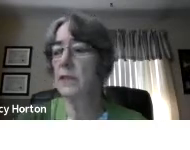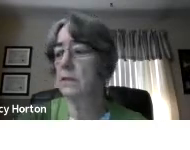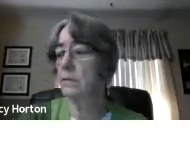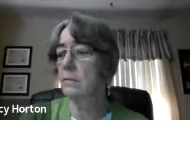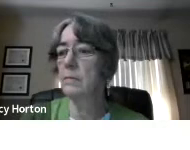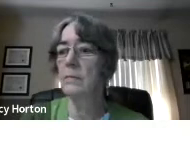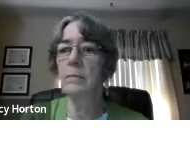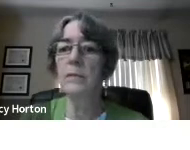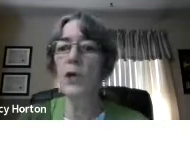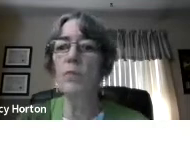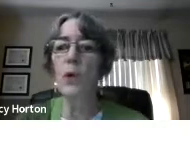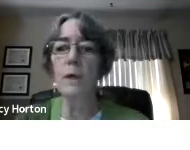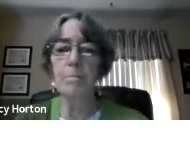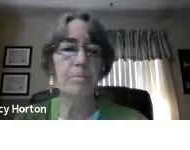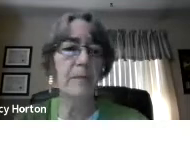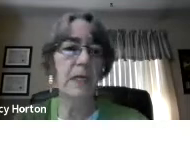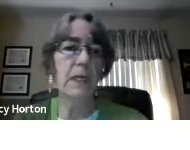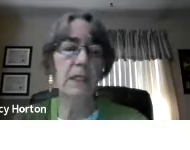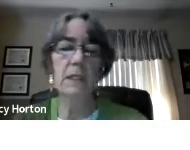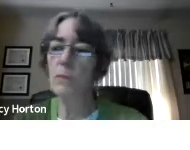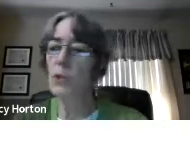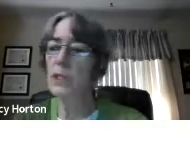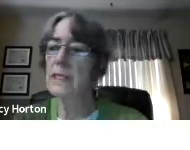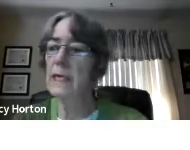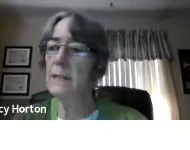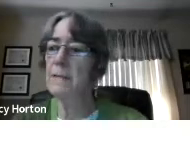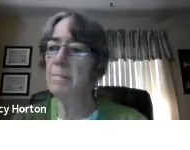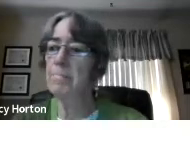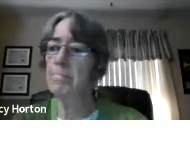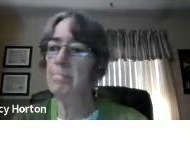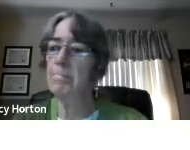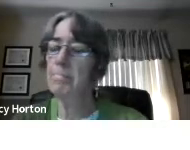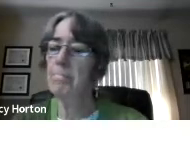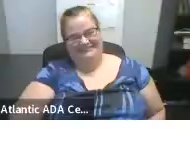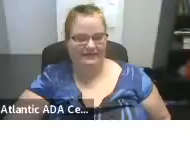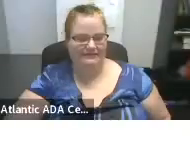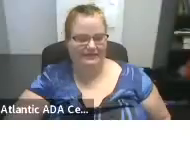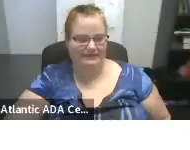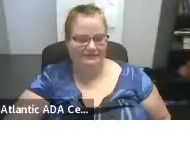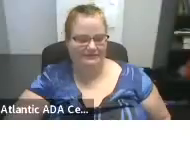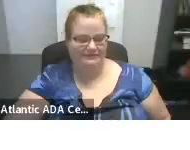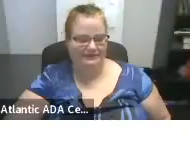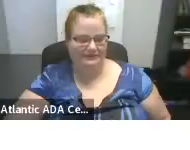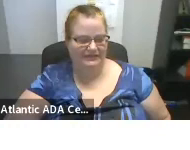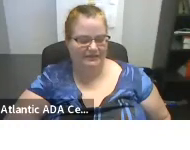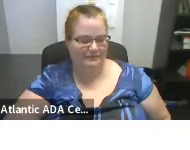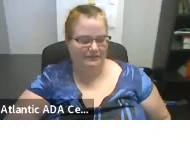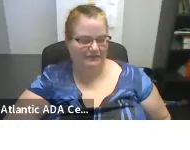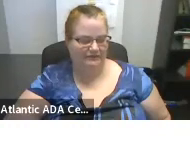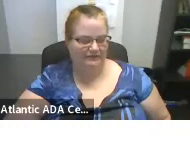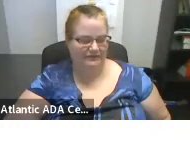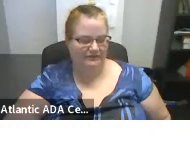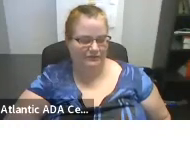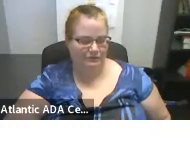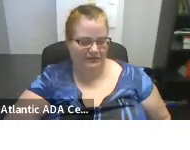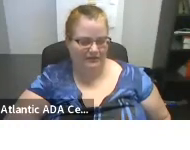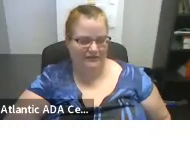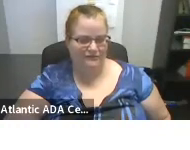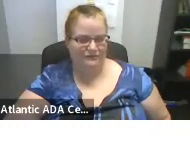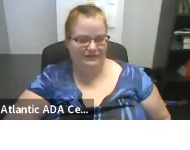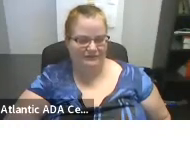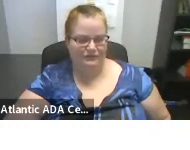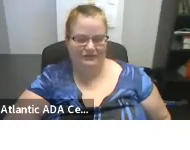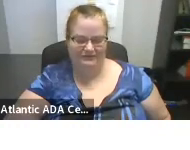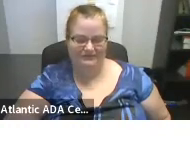probably have to know more. Yeah. Know more details. That's a good example of,